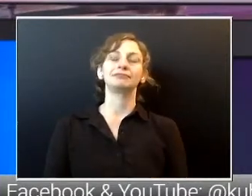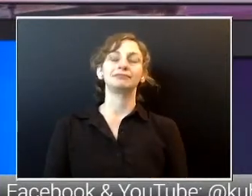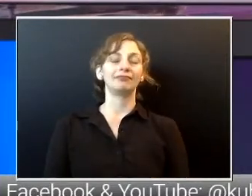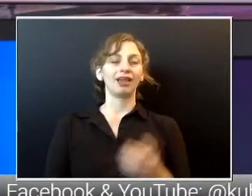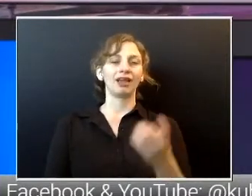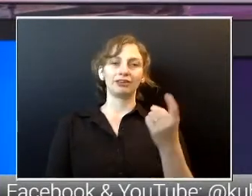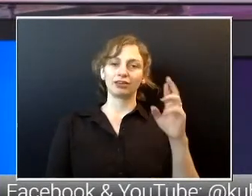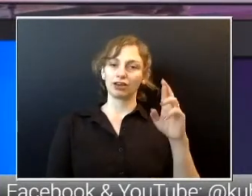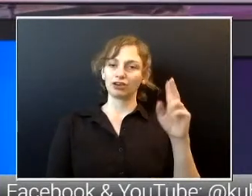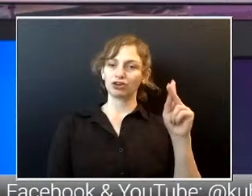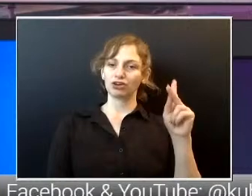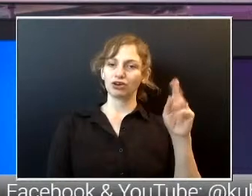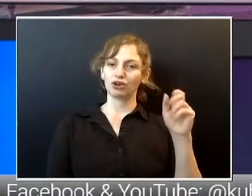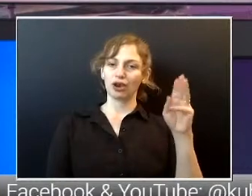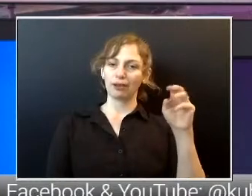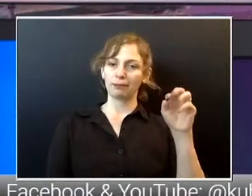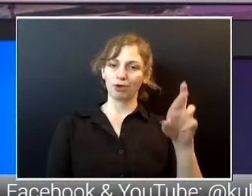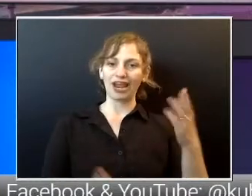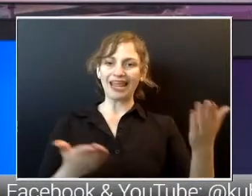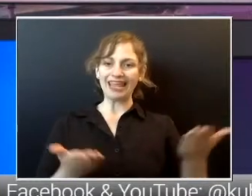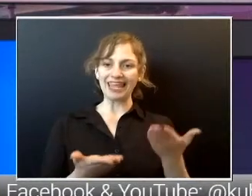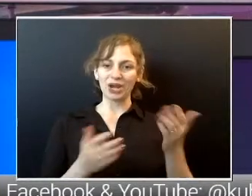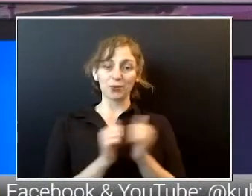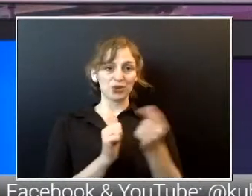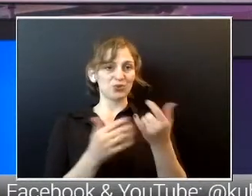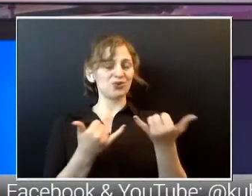this episode? I know you're in. I